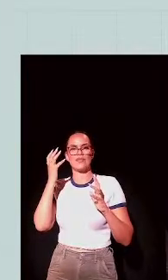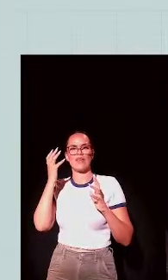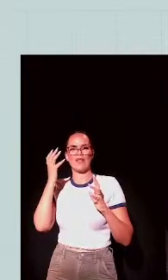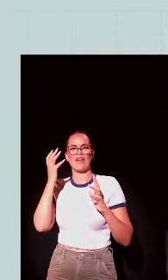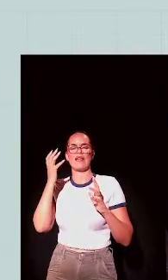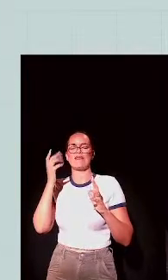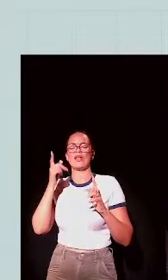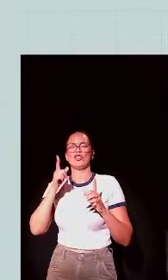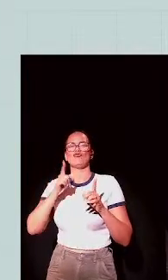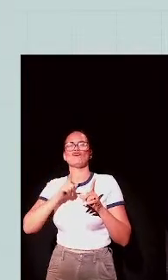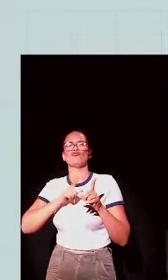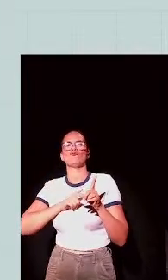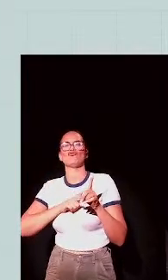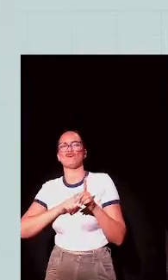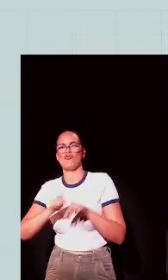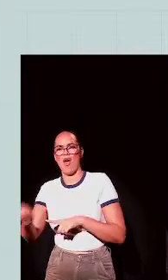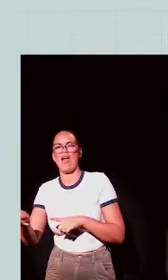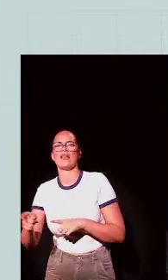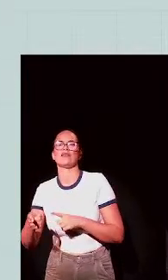back ever since.